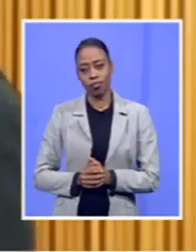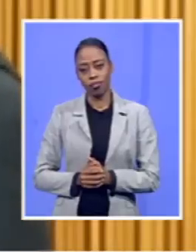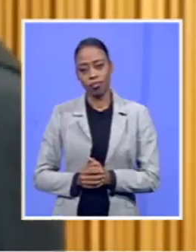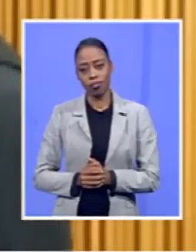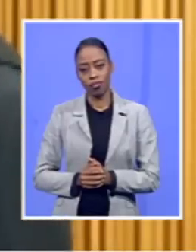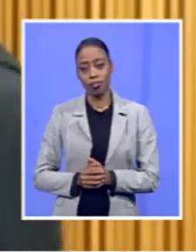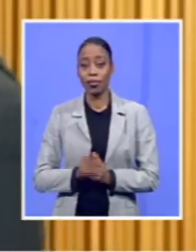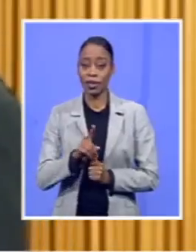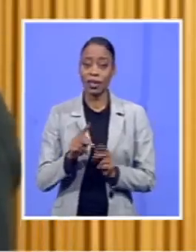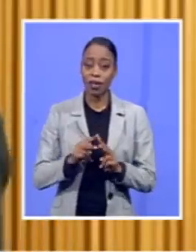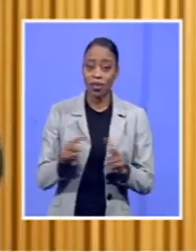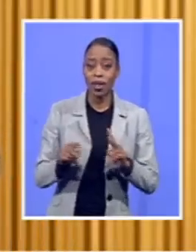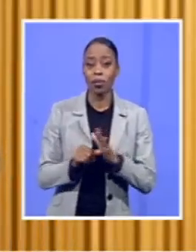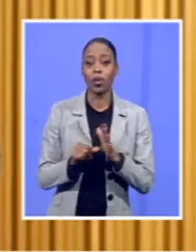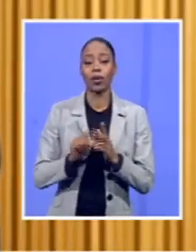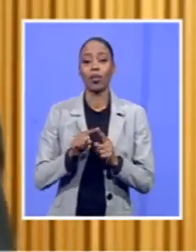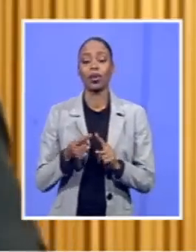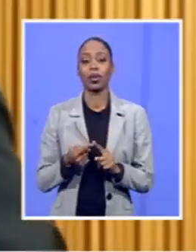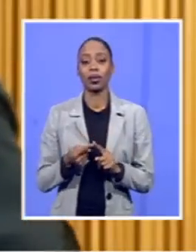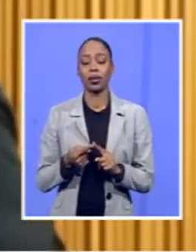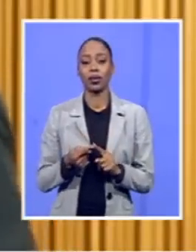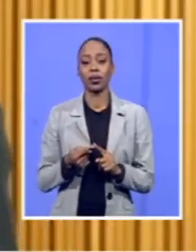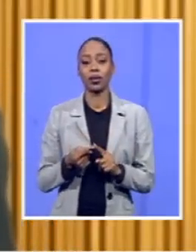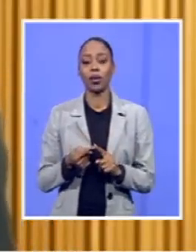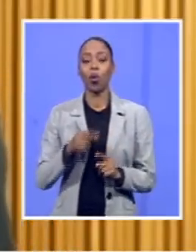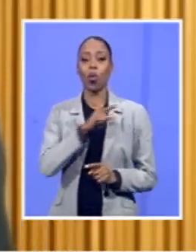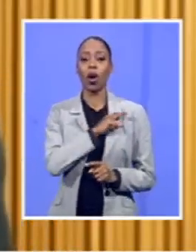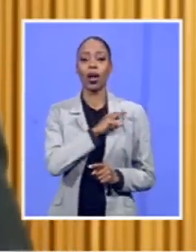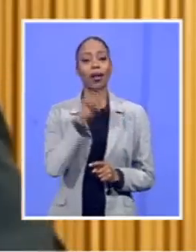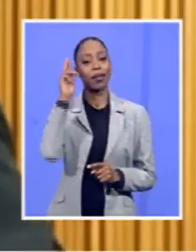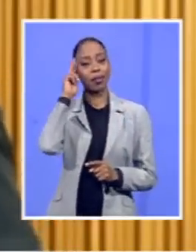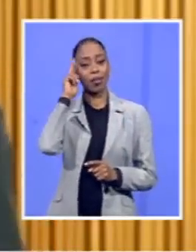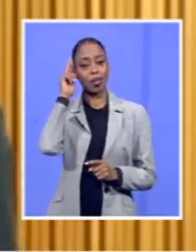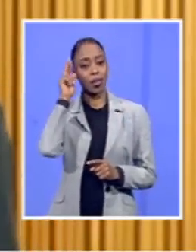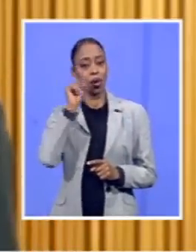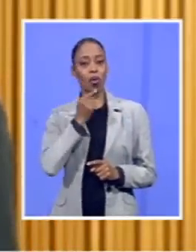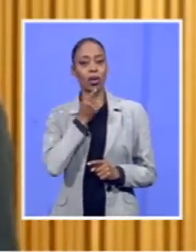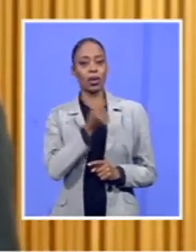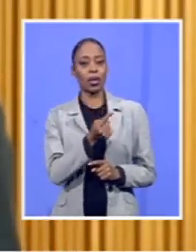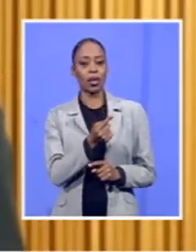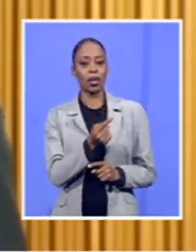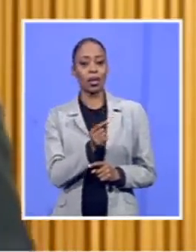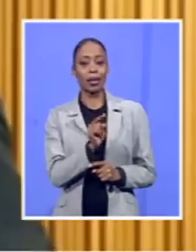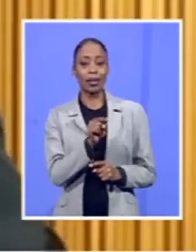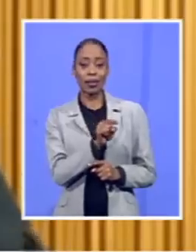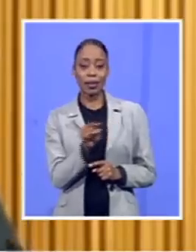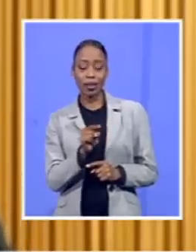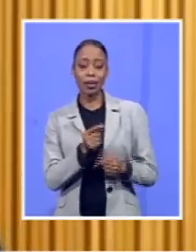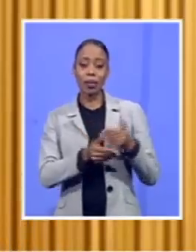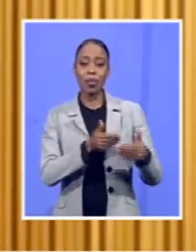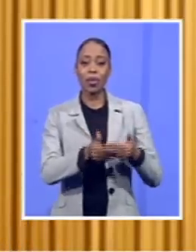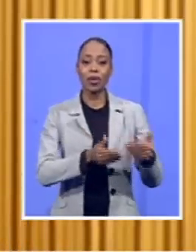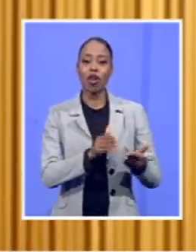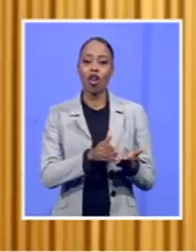This is a very important point, because we are saying that those proceedings are